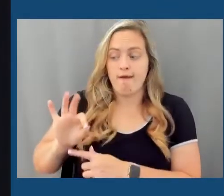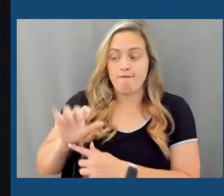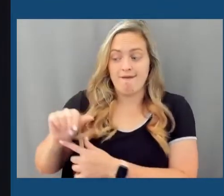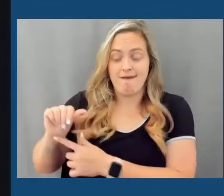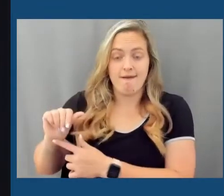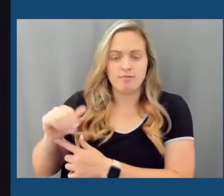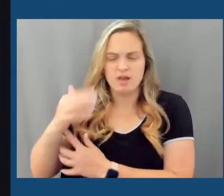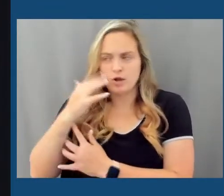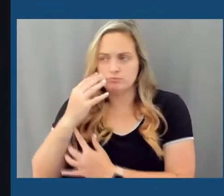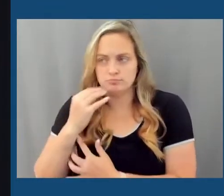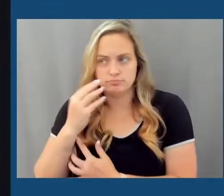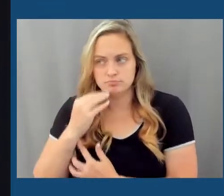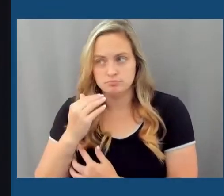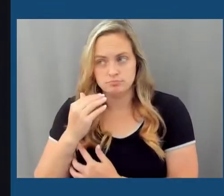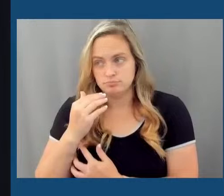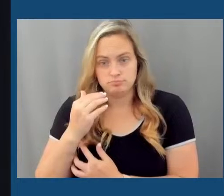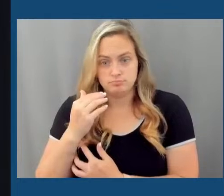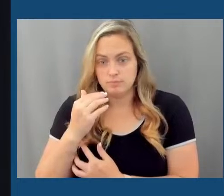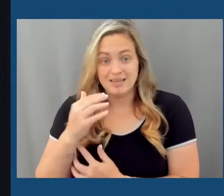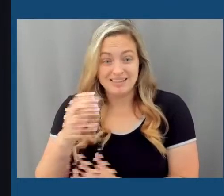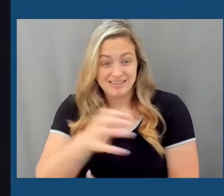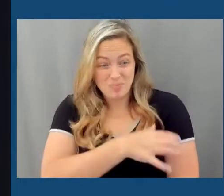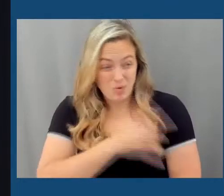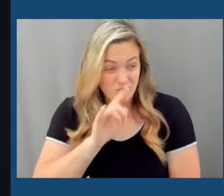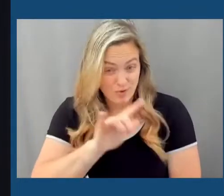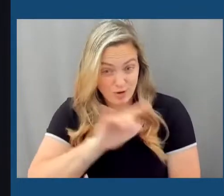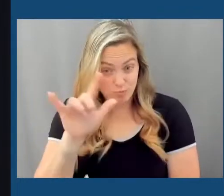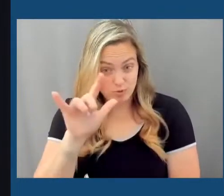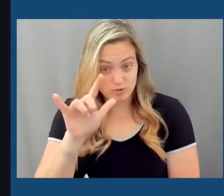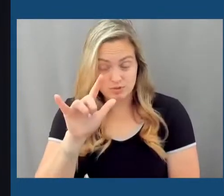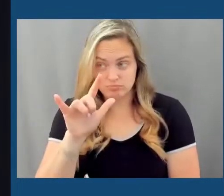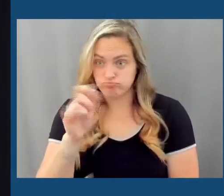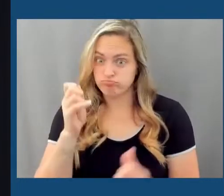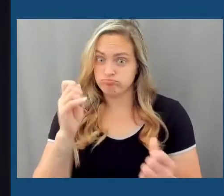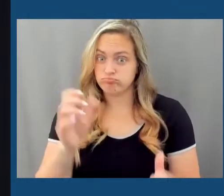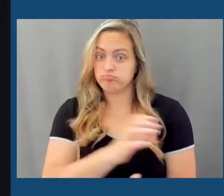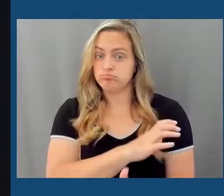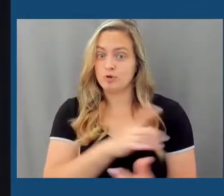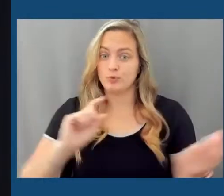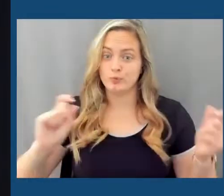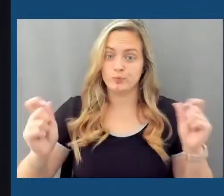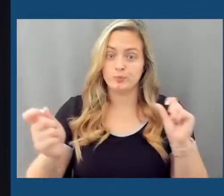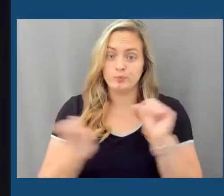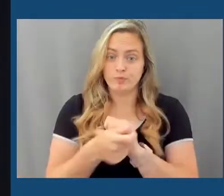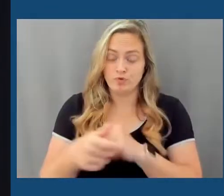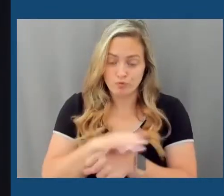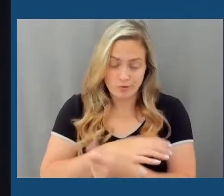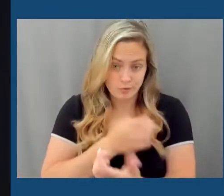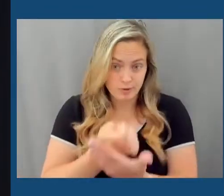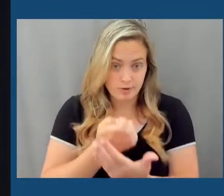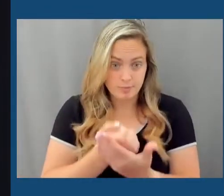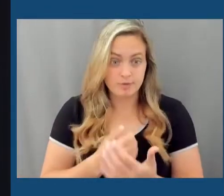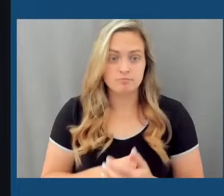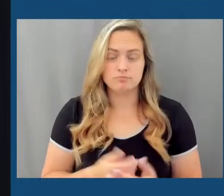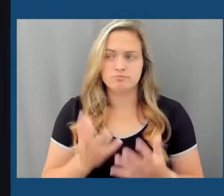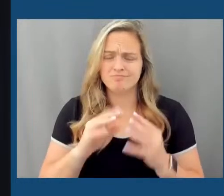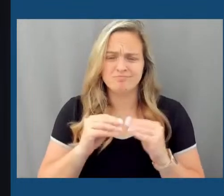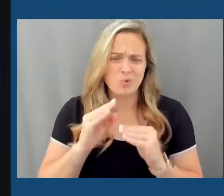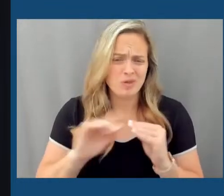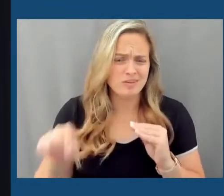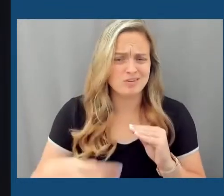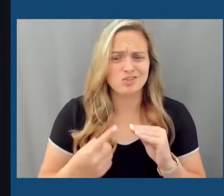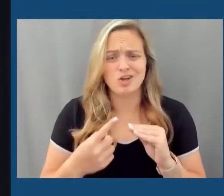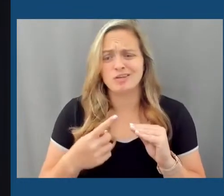firsthand that you can never underestimate the power of airports to truly transform regional economies. They're much more than just runways